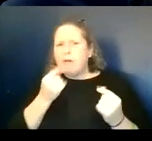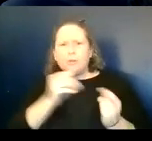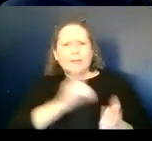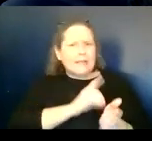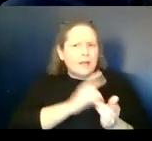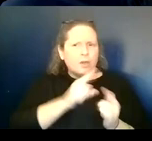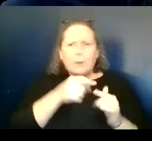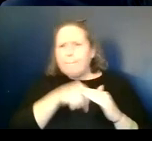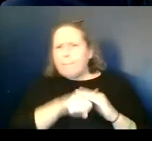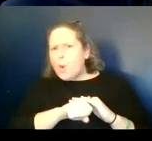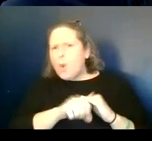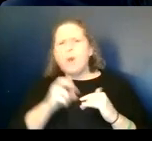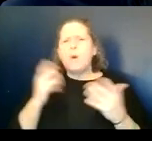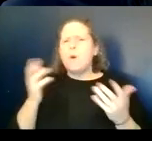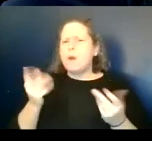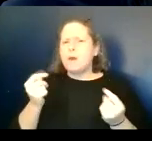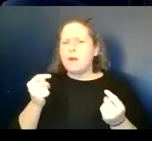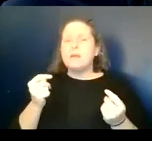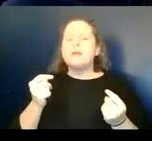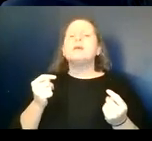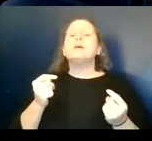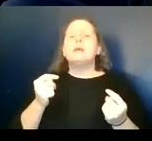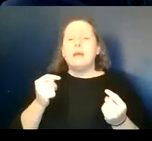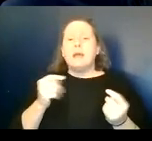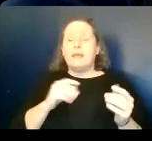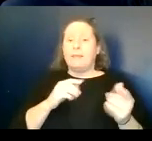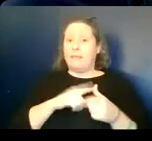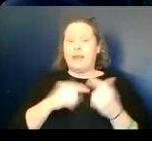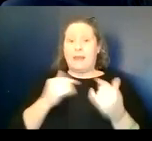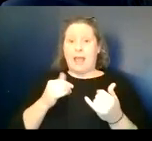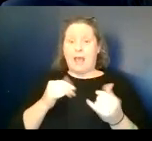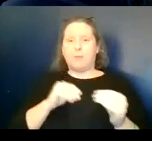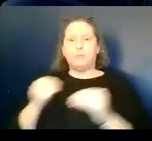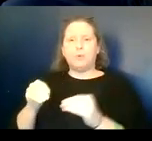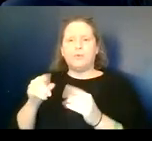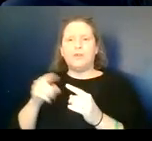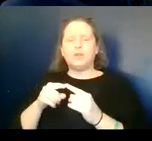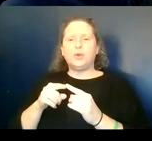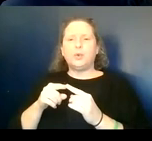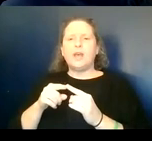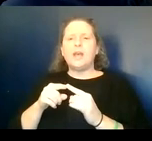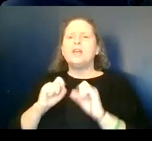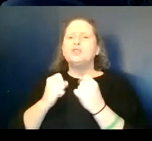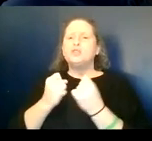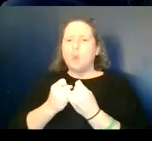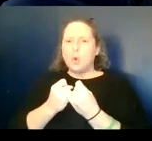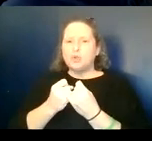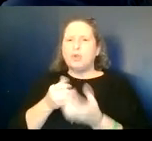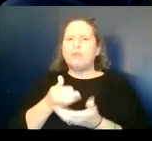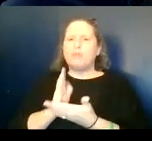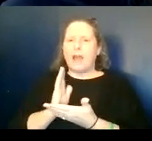moving through to more of a social model and a civil rights model now, where disability is one of many things that makes us